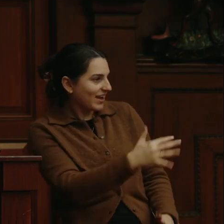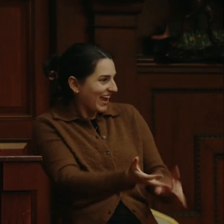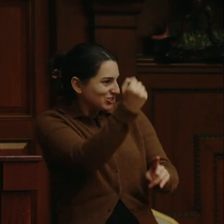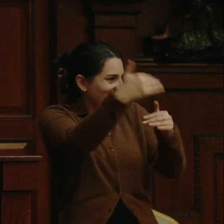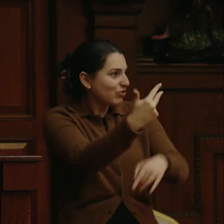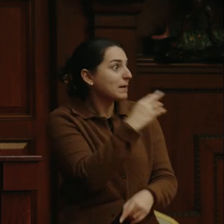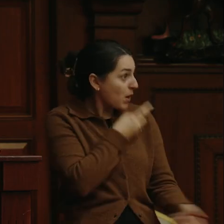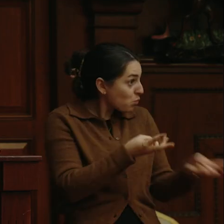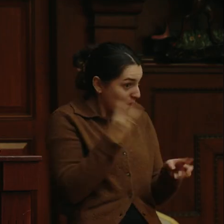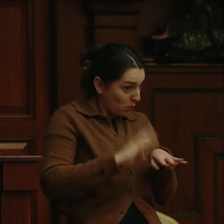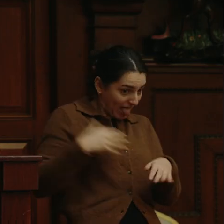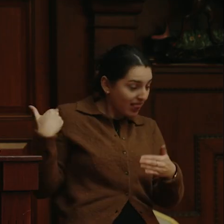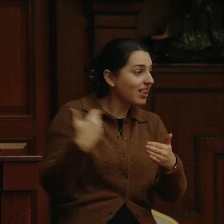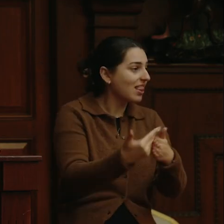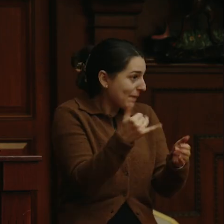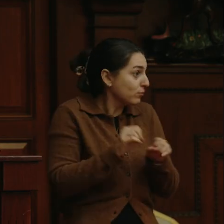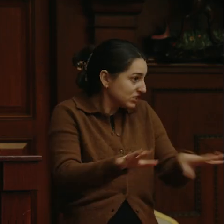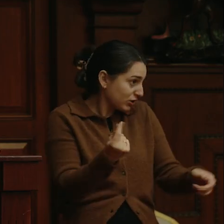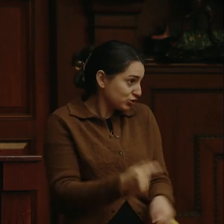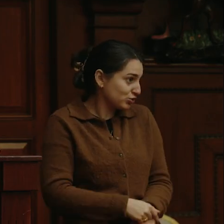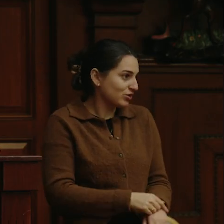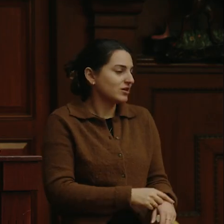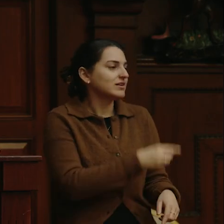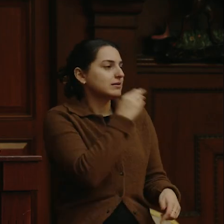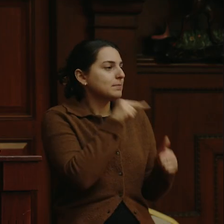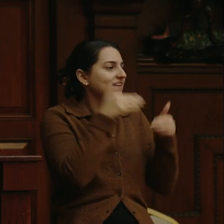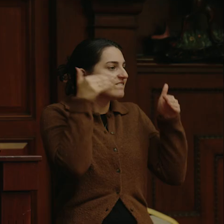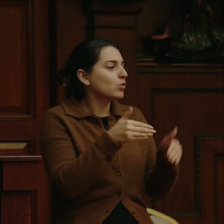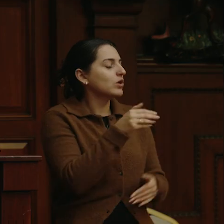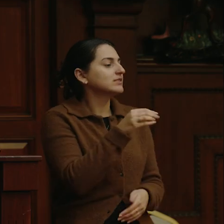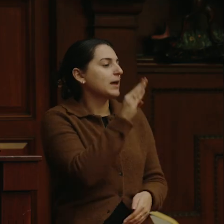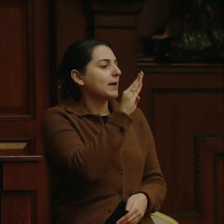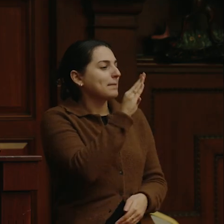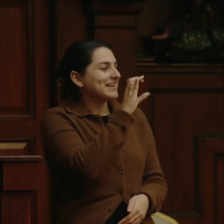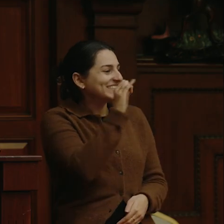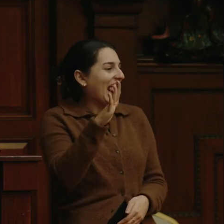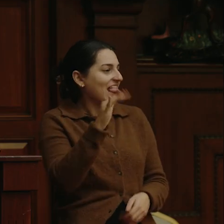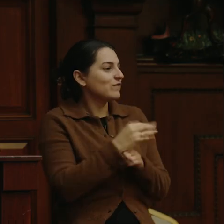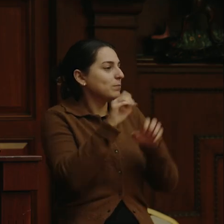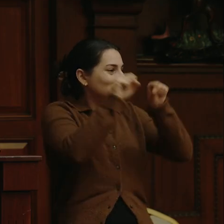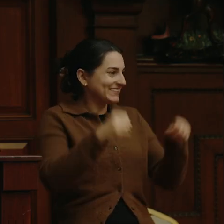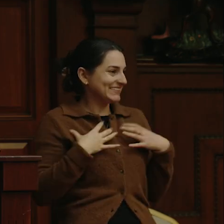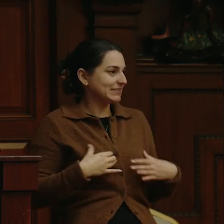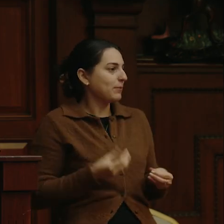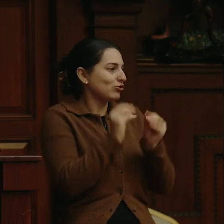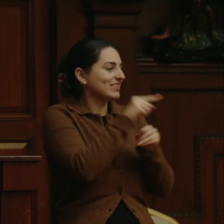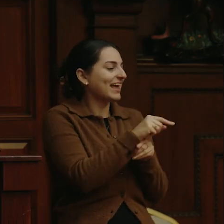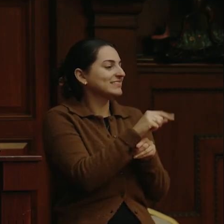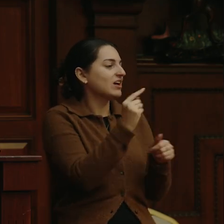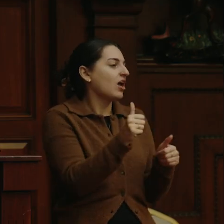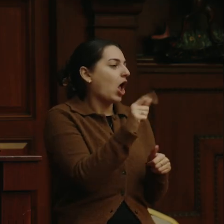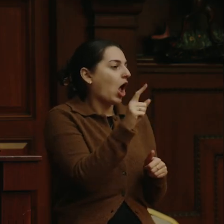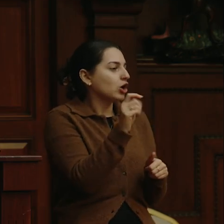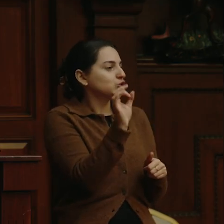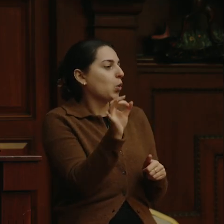something's working and going well. So ianalumab targets B cells. They're the cells in the immune system that make autoantibodies, that